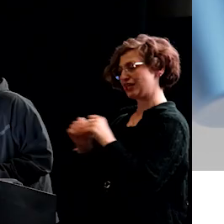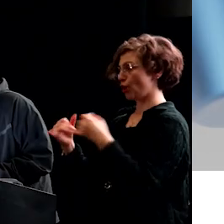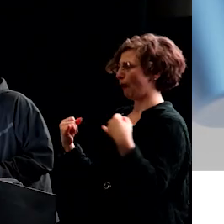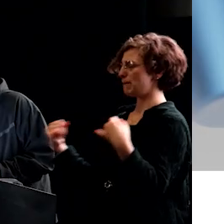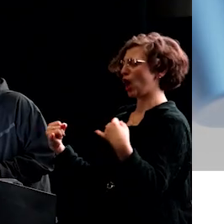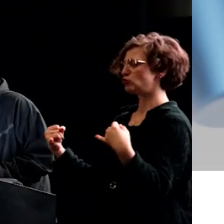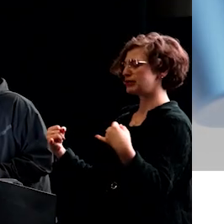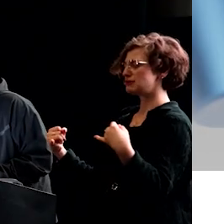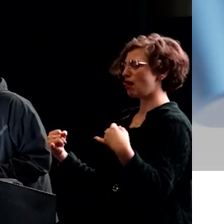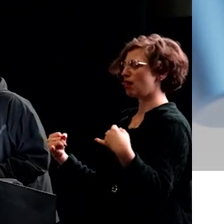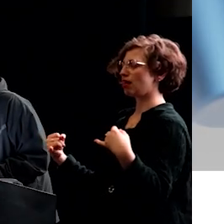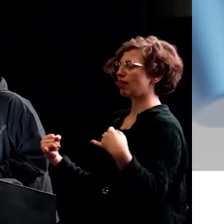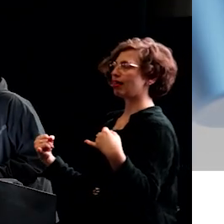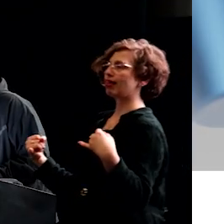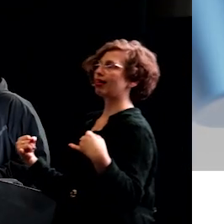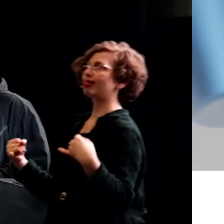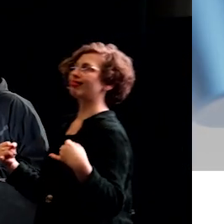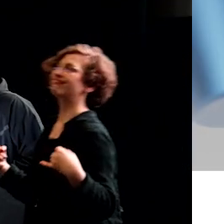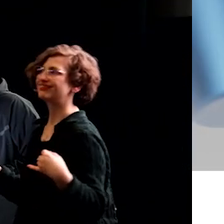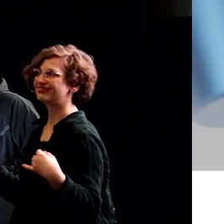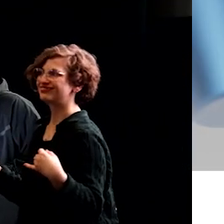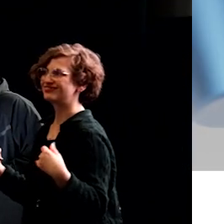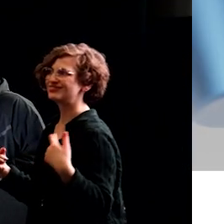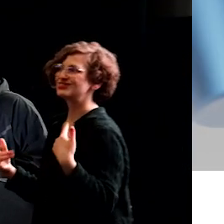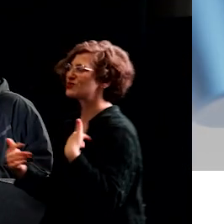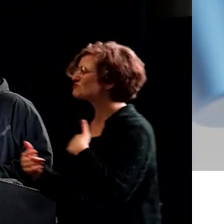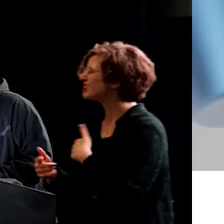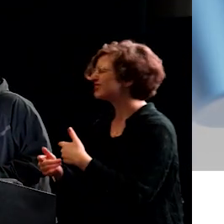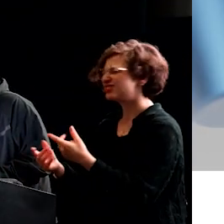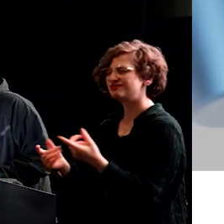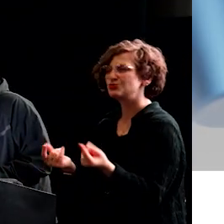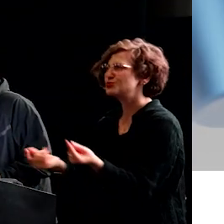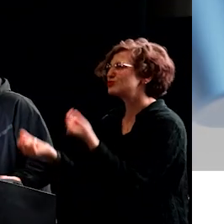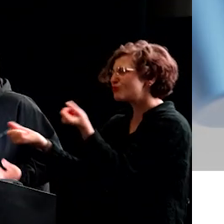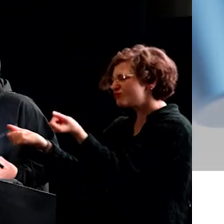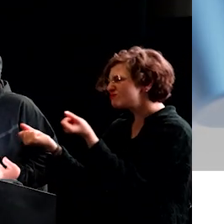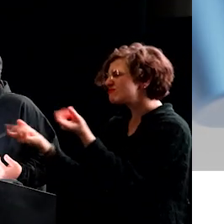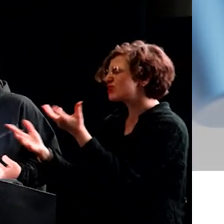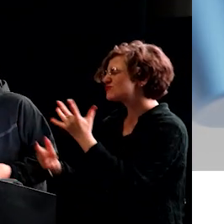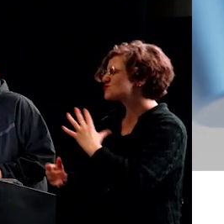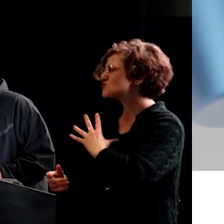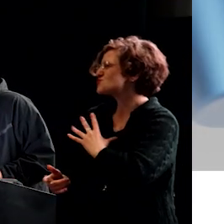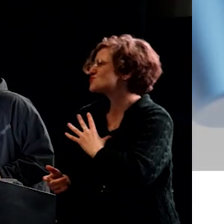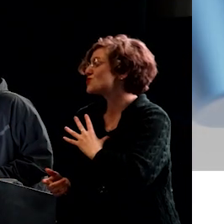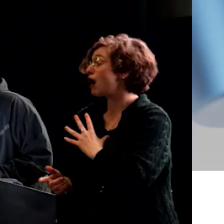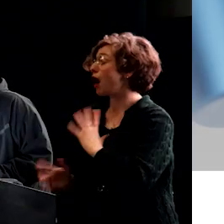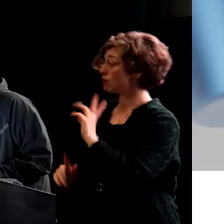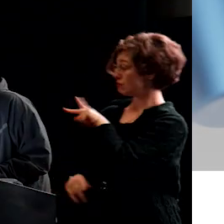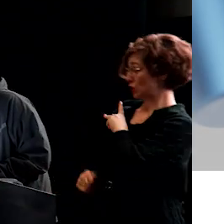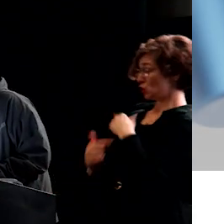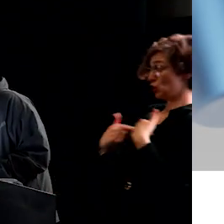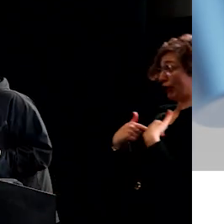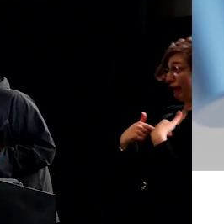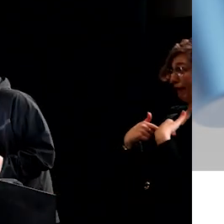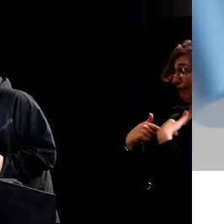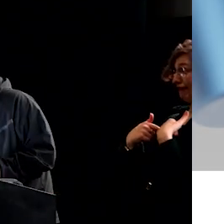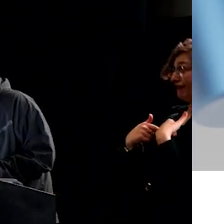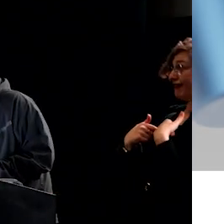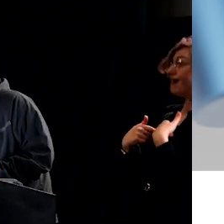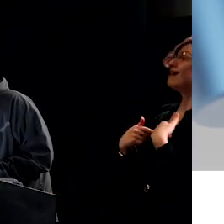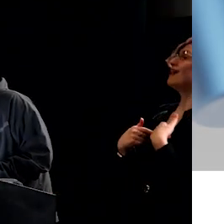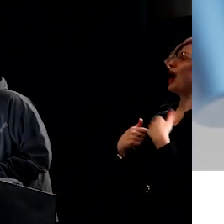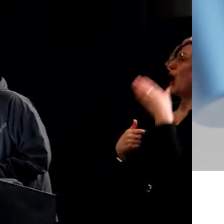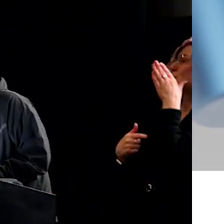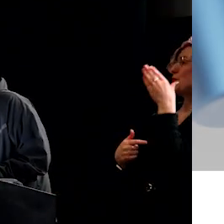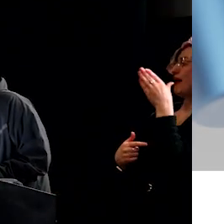there's just so many really cool stuff we're doing. On a personal level, I'm gonna have my